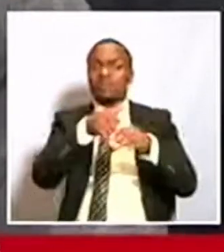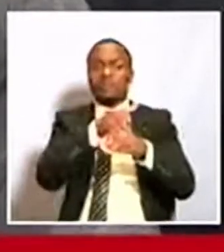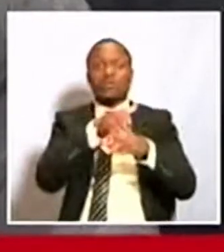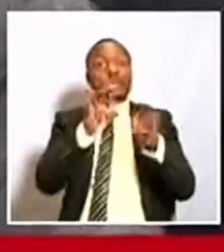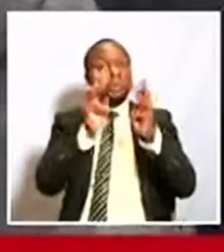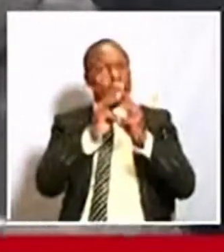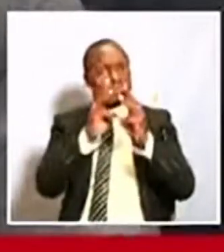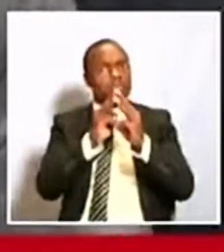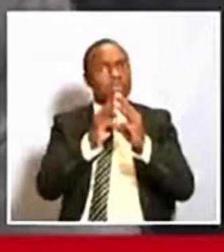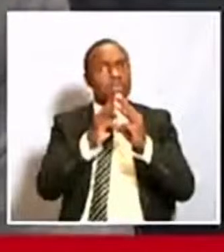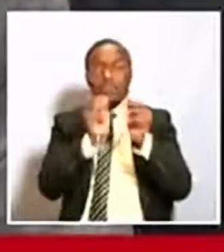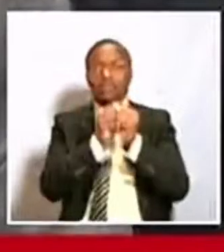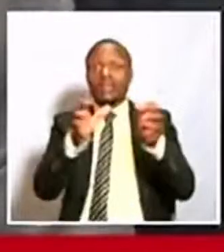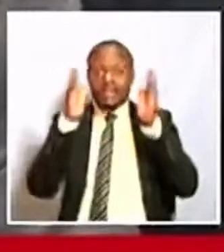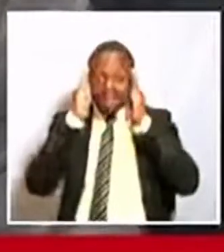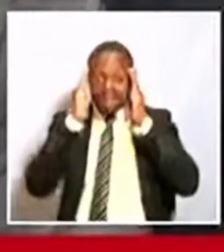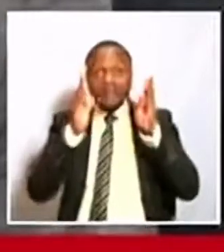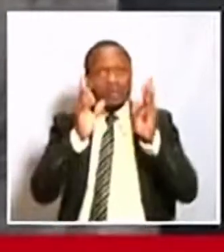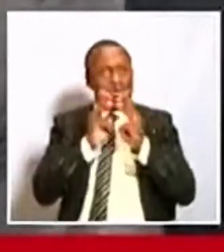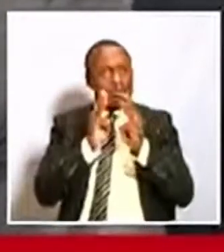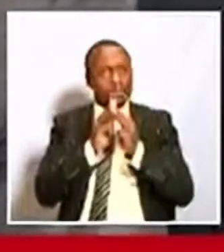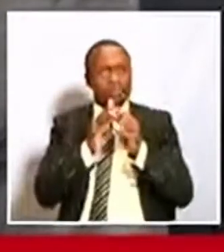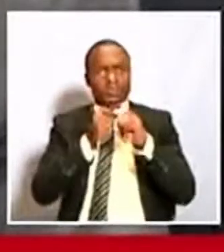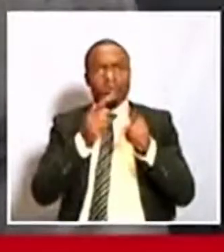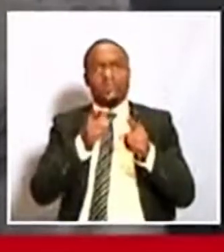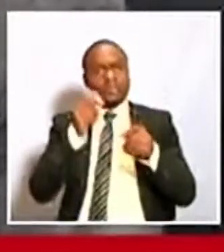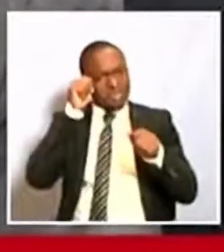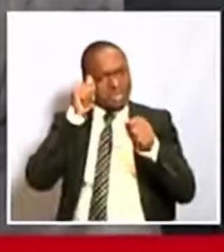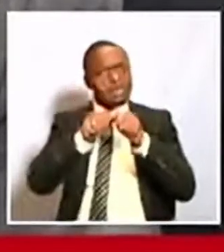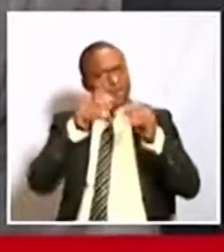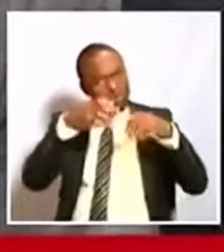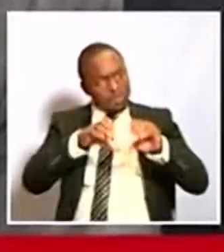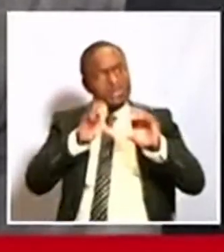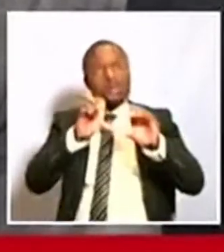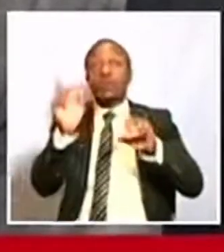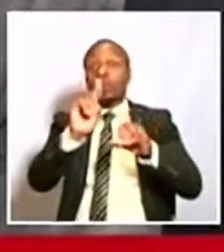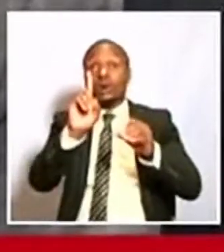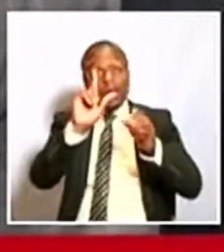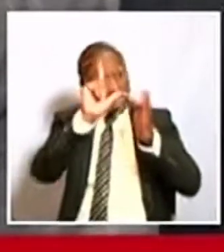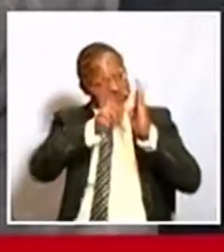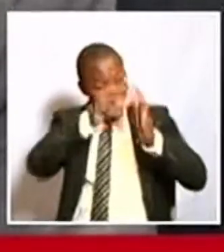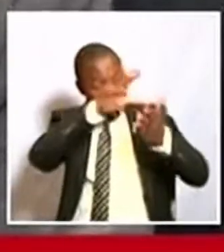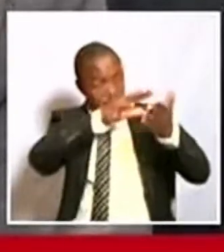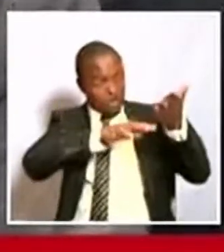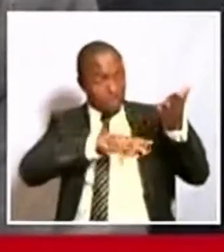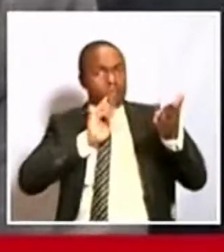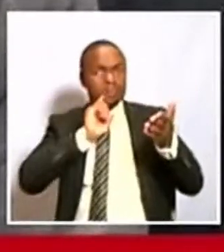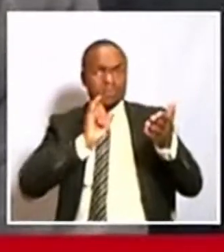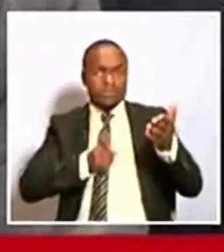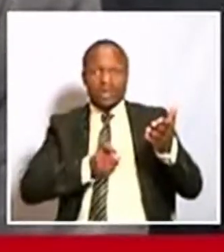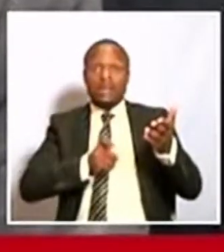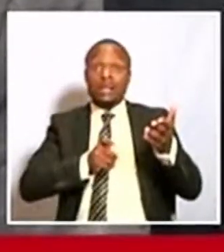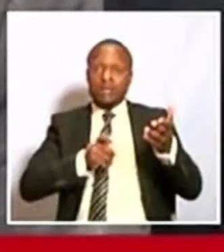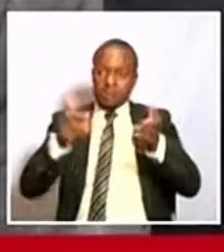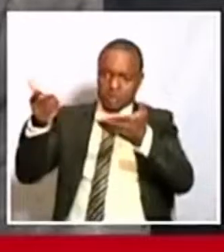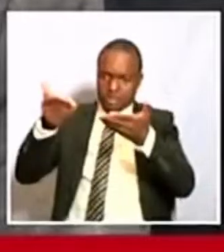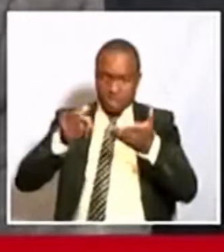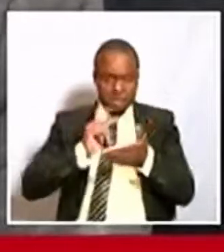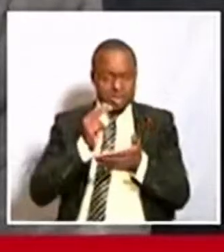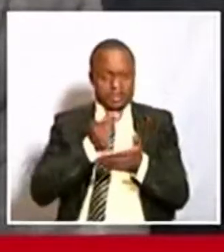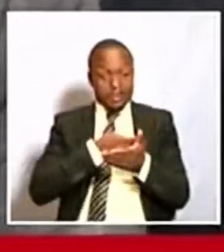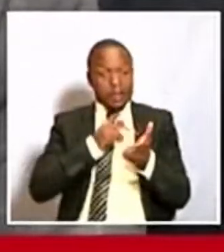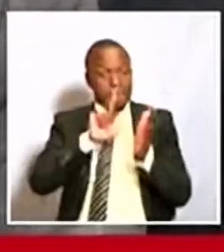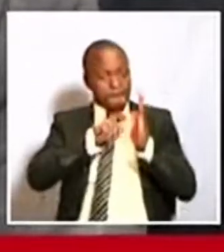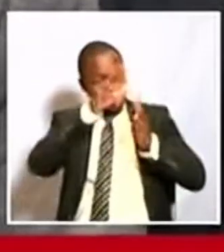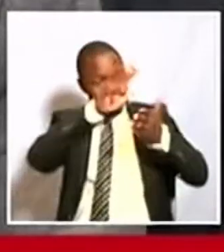in principle. Where are the minutes for that particular decision to say we should have come up with minutes? Under minutes, so we